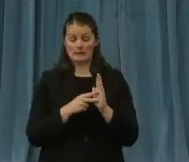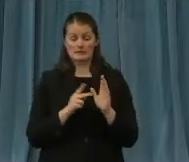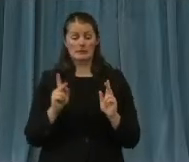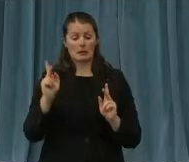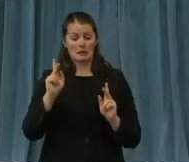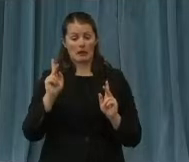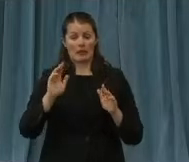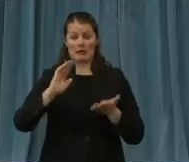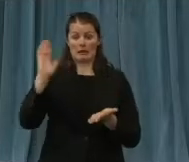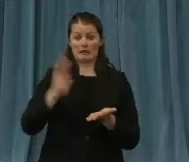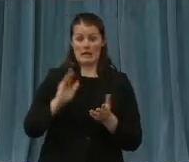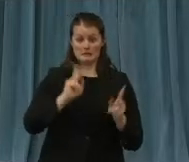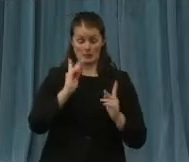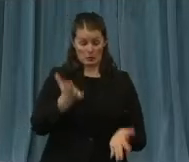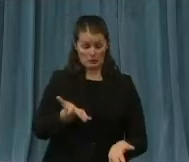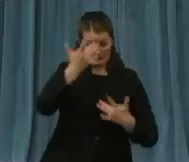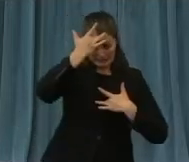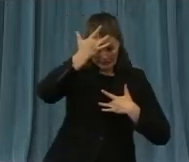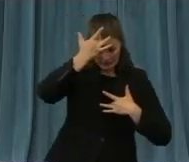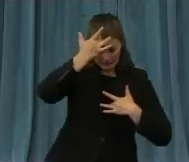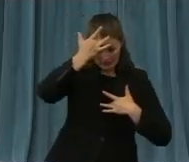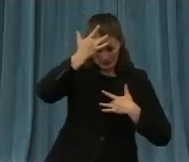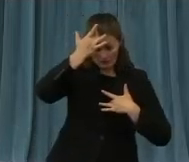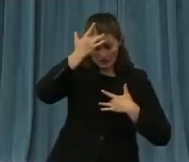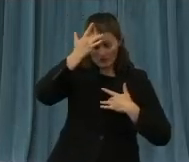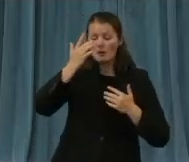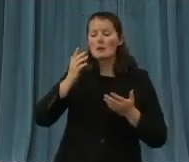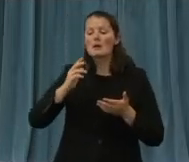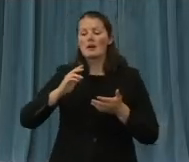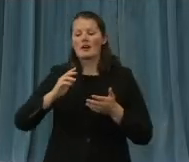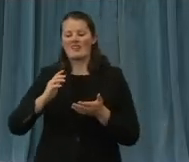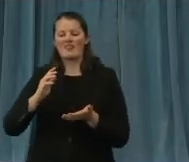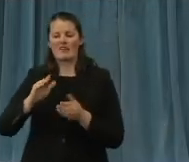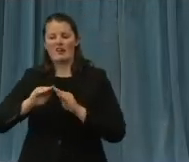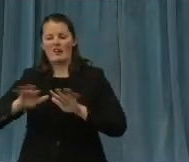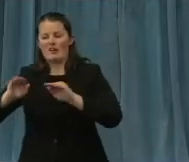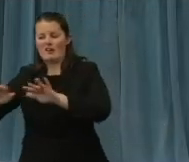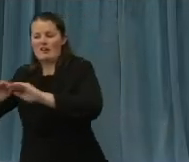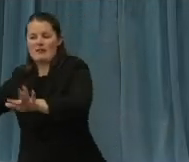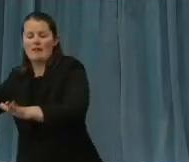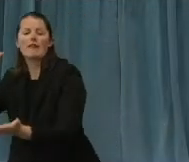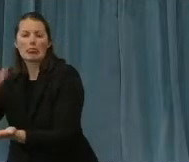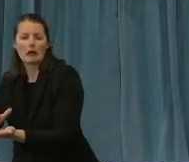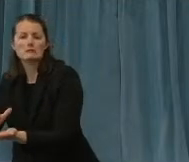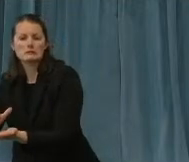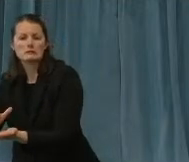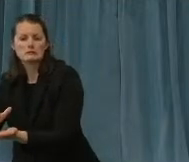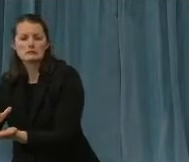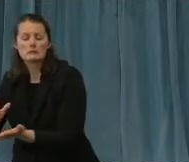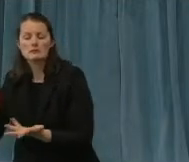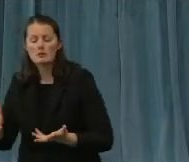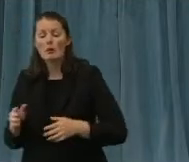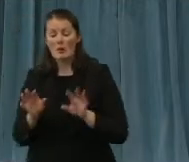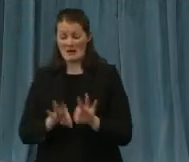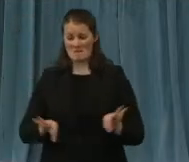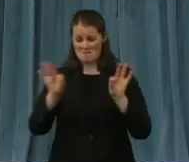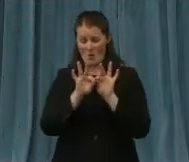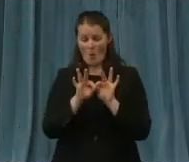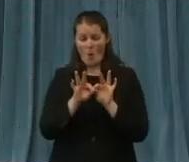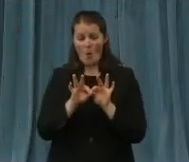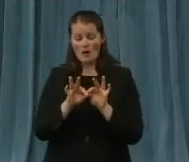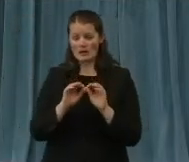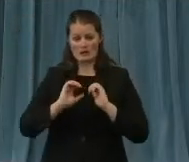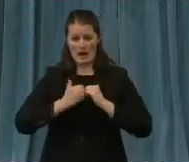people is proportional to a decrease in person-to-person contact, appropriate PPE, and the ability to conduct contact tracing.